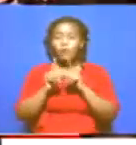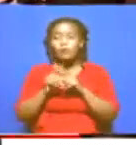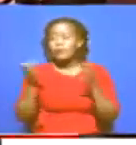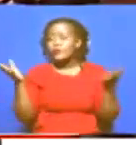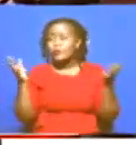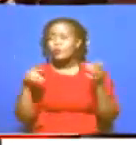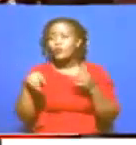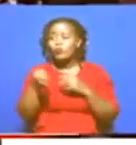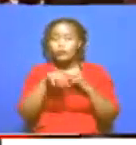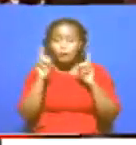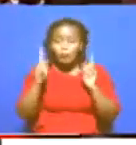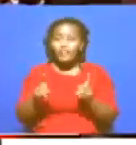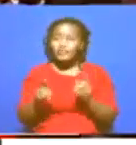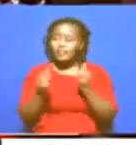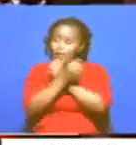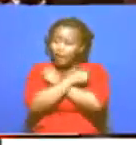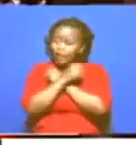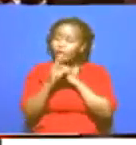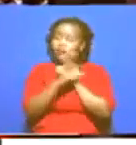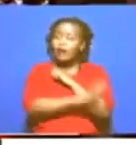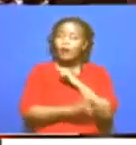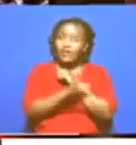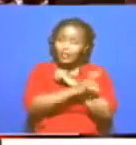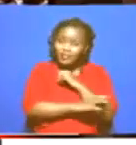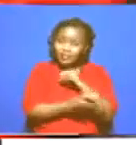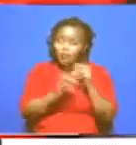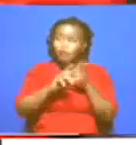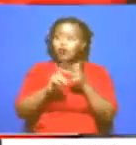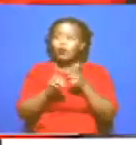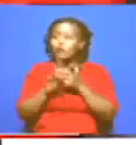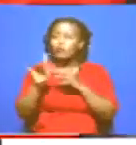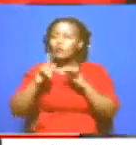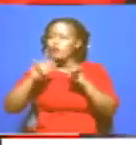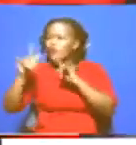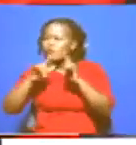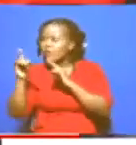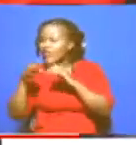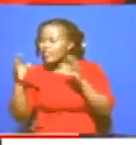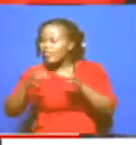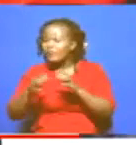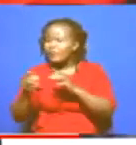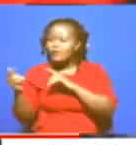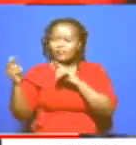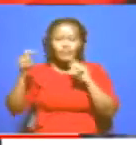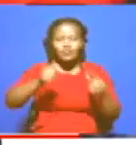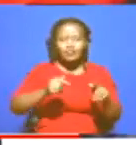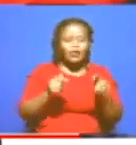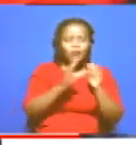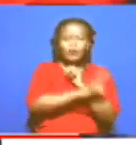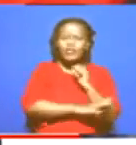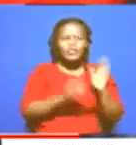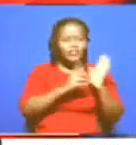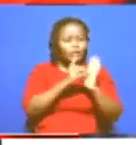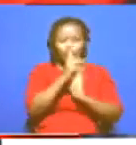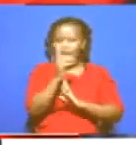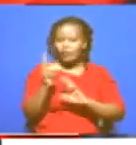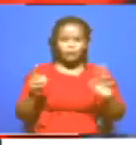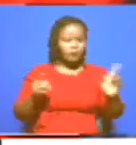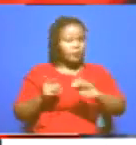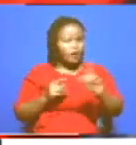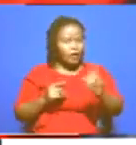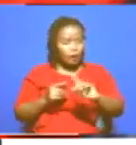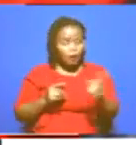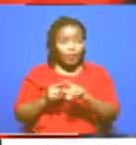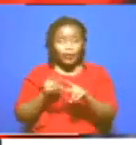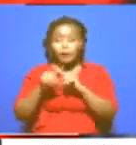expatriates or even foreign companies do not come into the country to develop a country. They